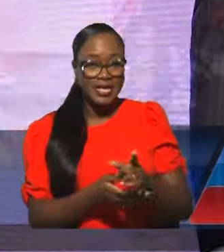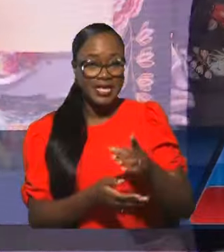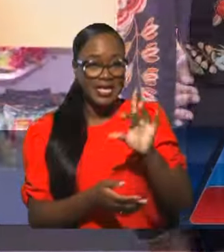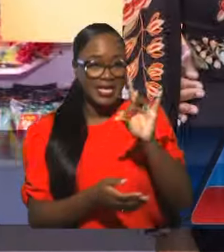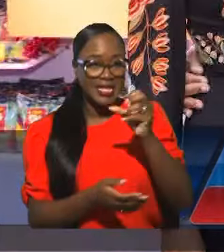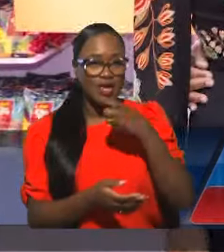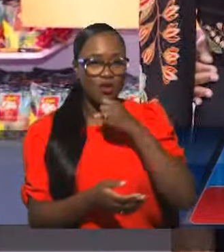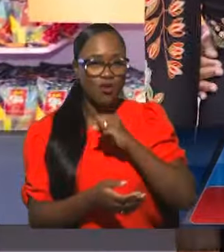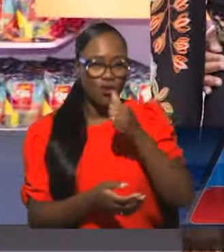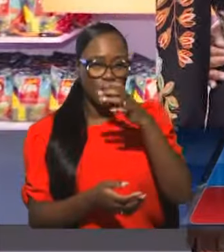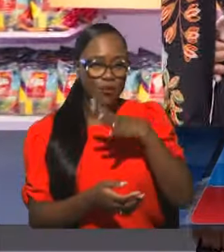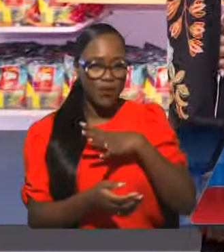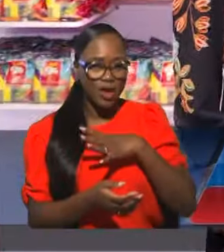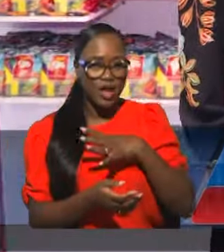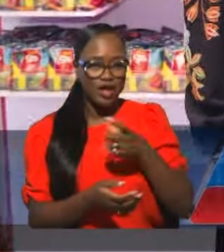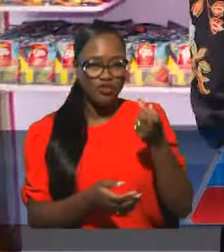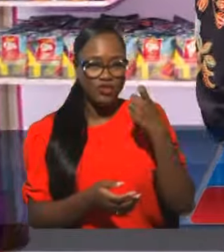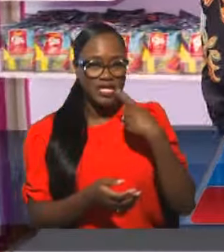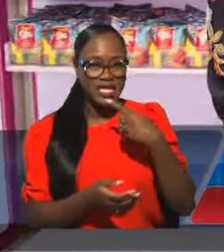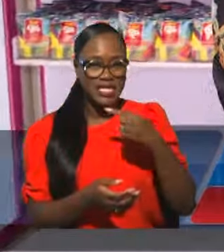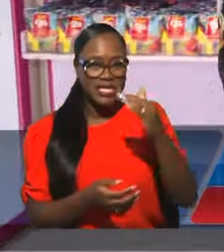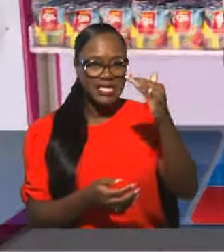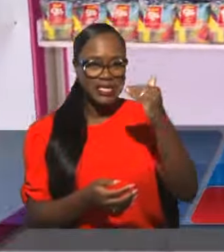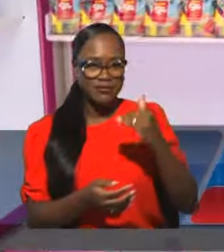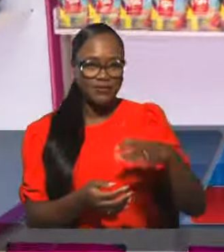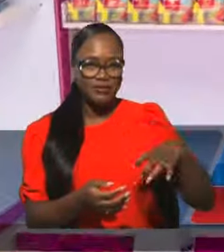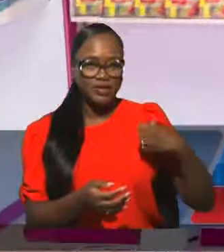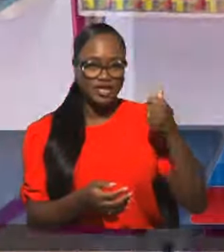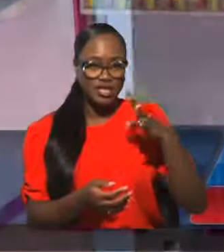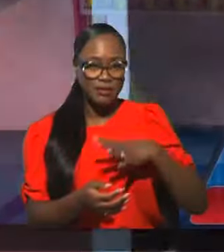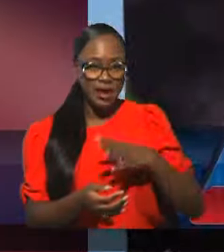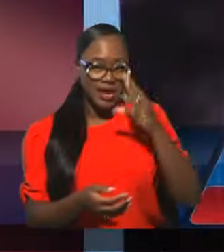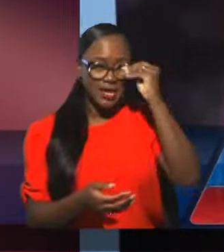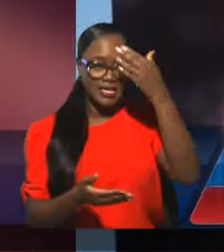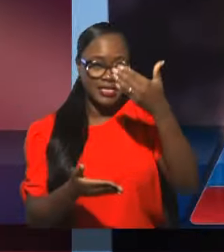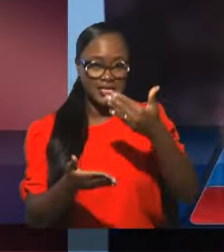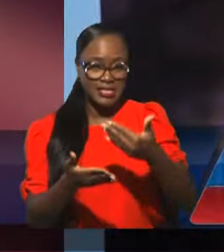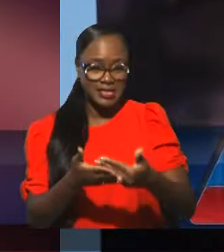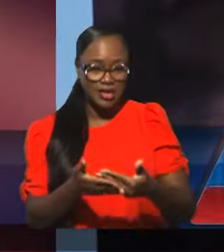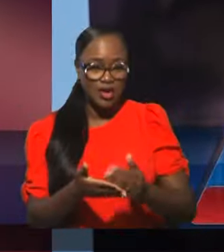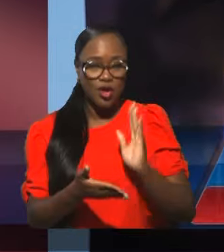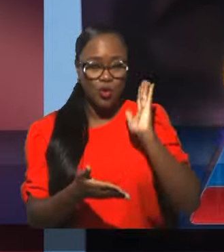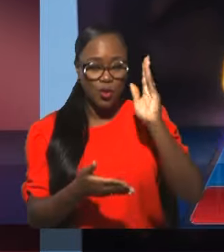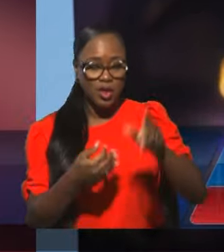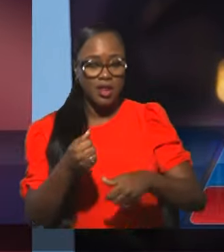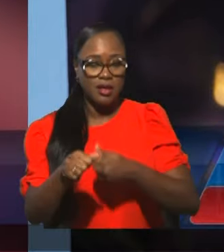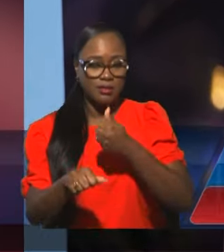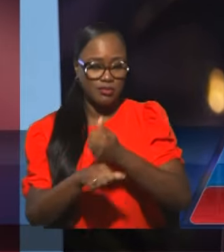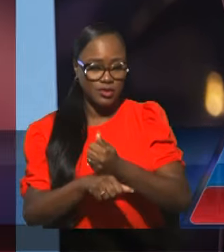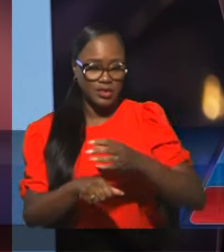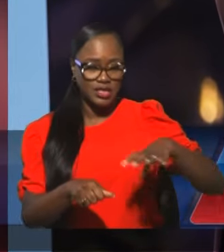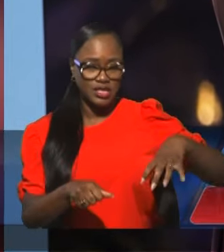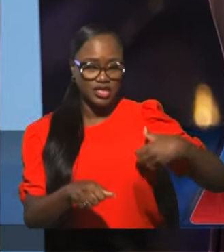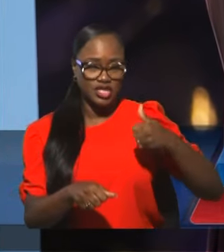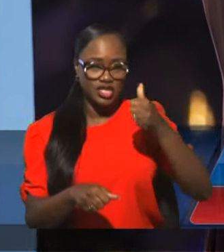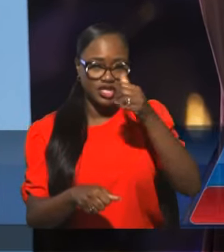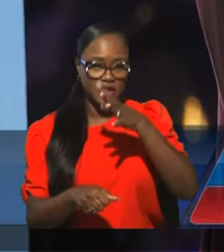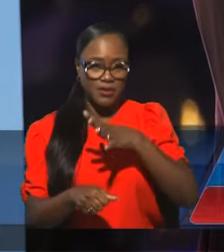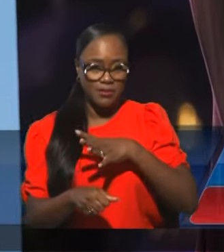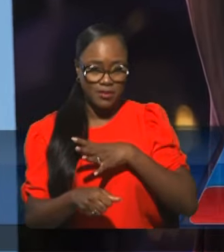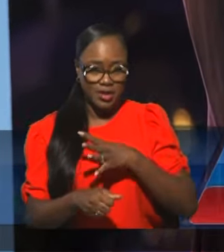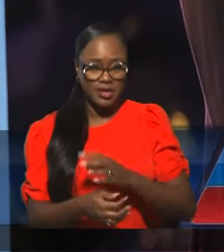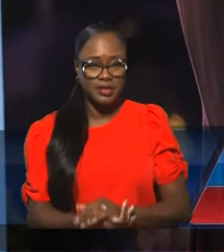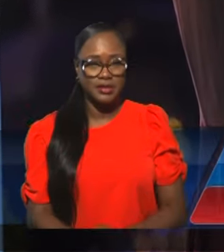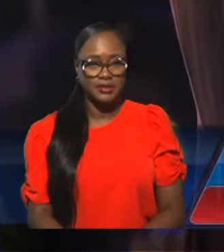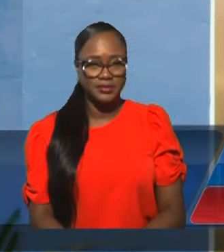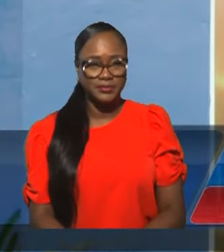recently announced that he is stepping down as chairman of the group, noting that his son, Nicholas Lockjack, has been appointed as chairman, as agreed by the holding company